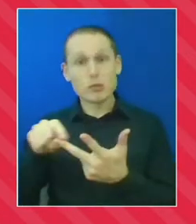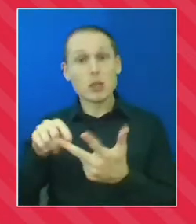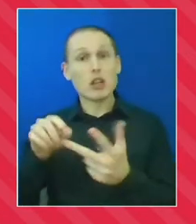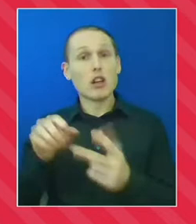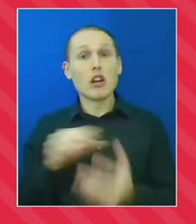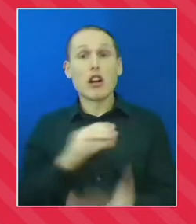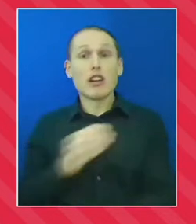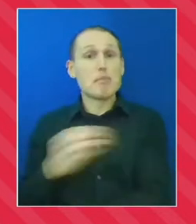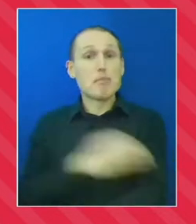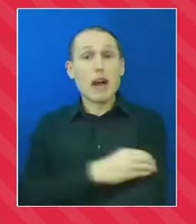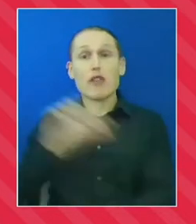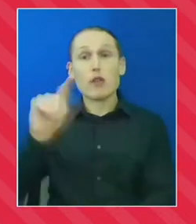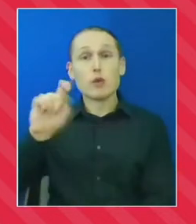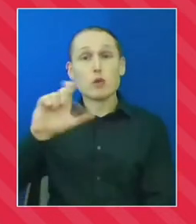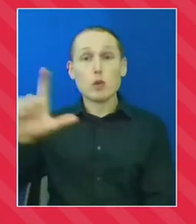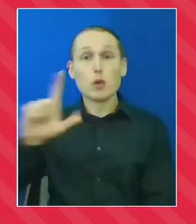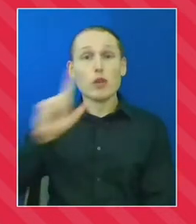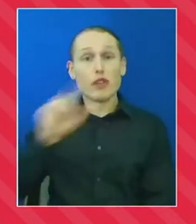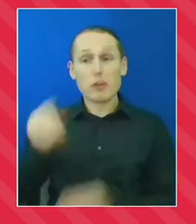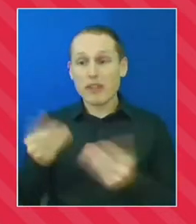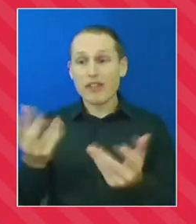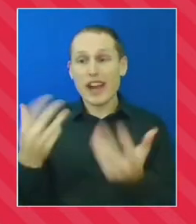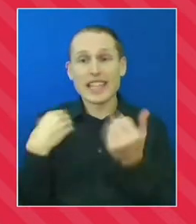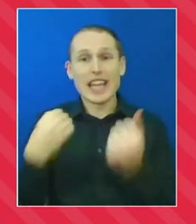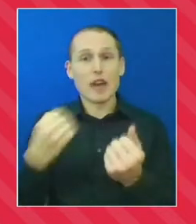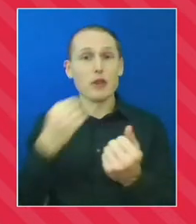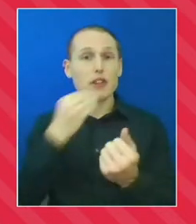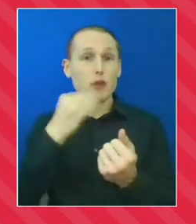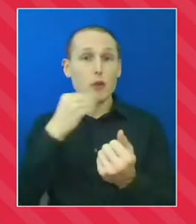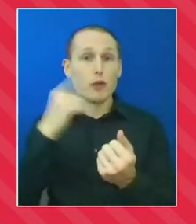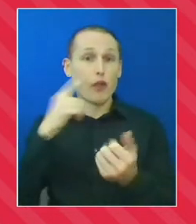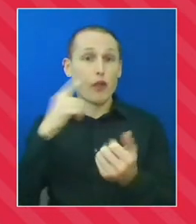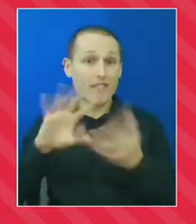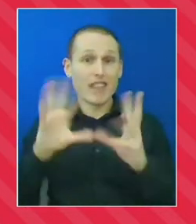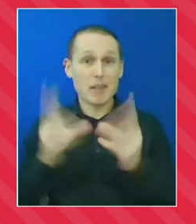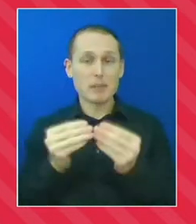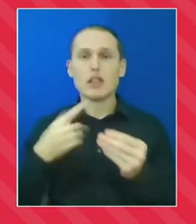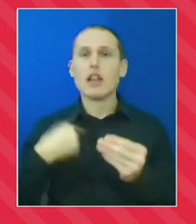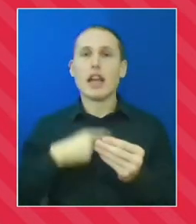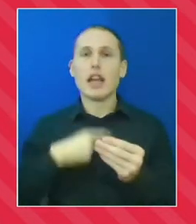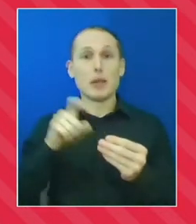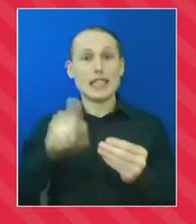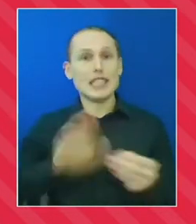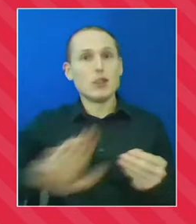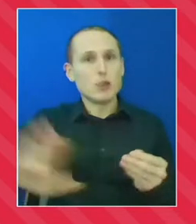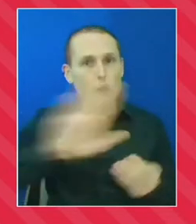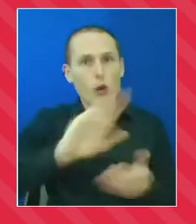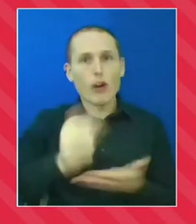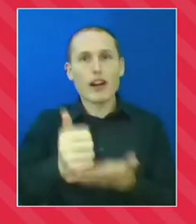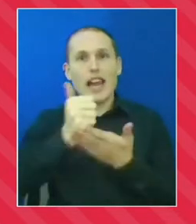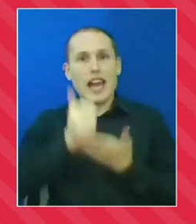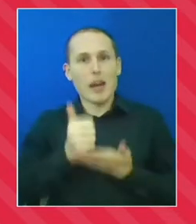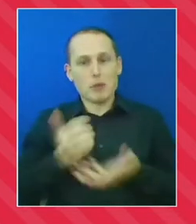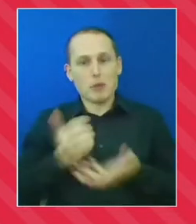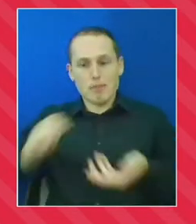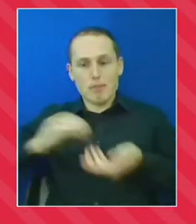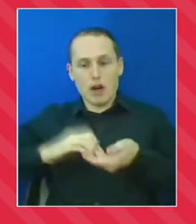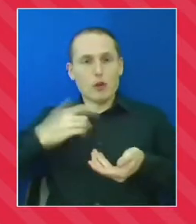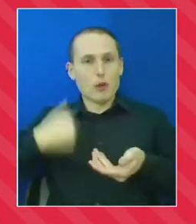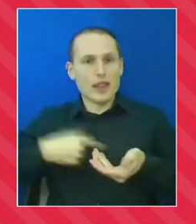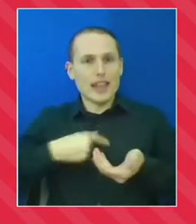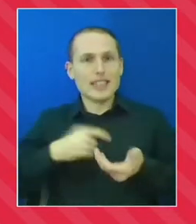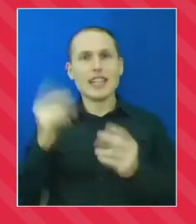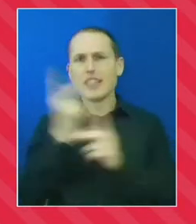get healthy food within reach. And we really need your help in partnering with us to figure out how do we amplify these efforts and